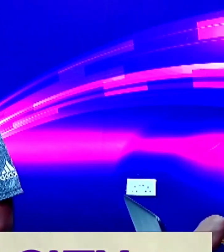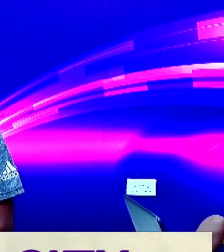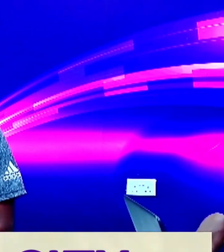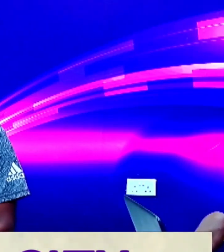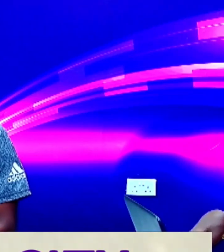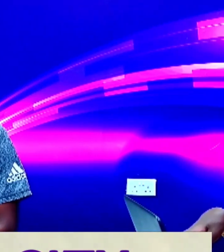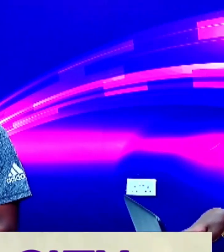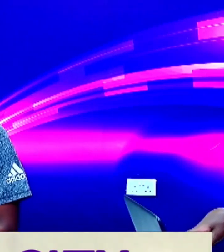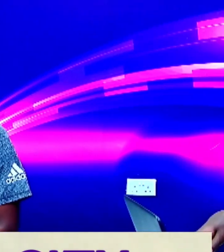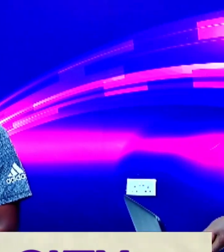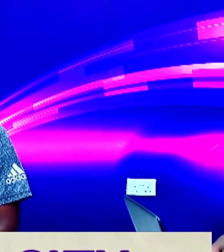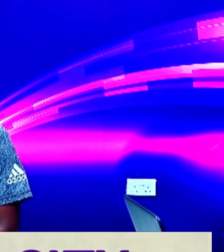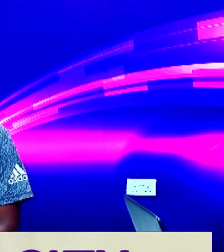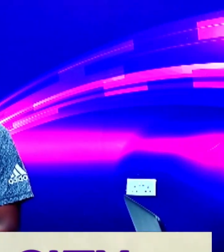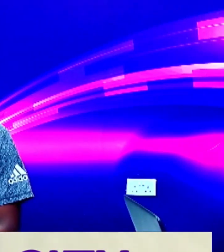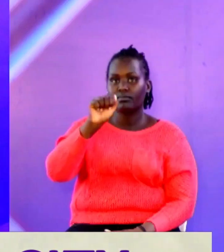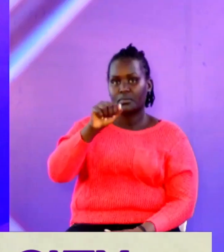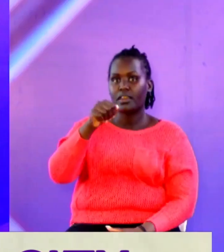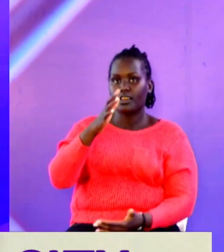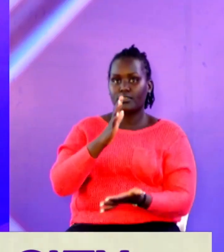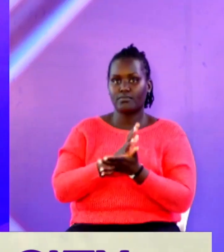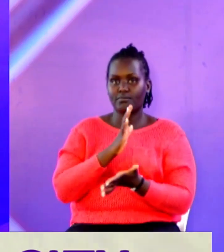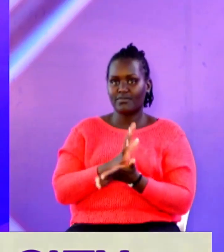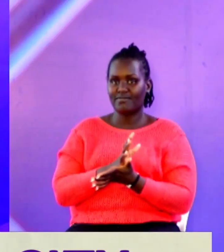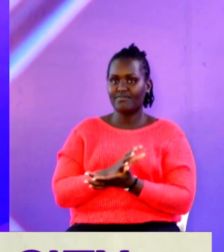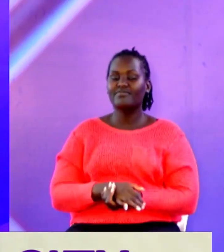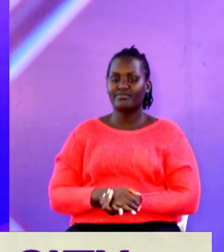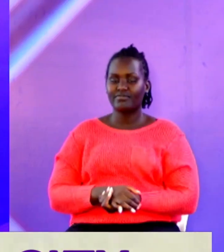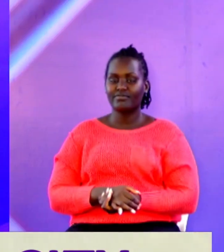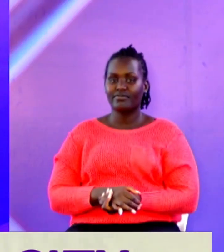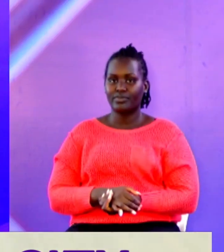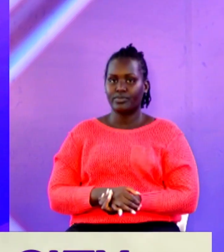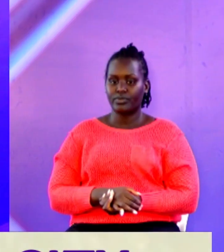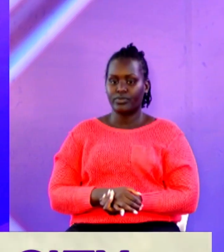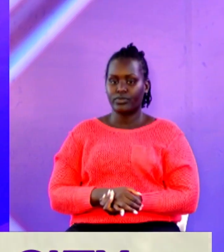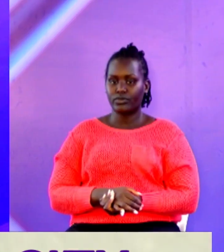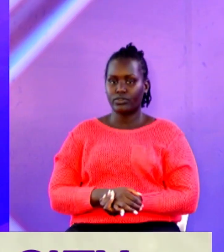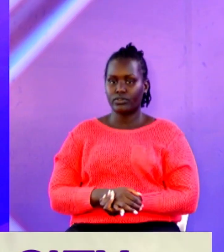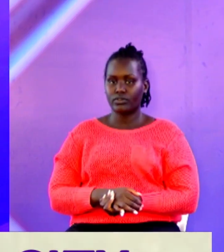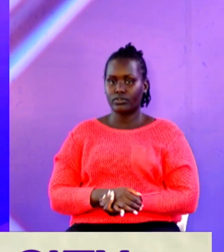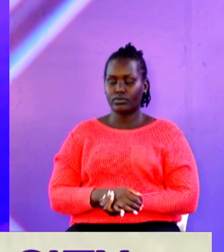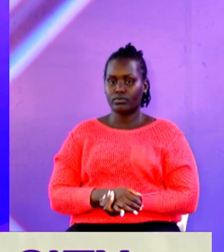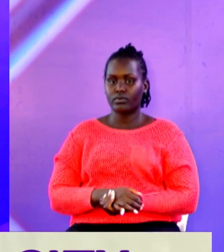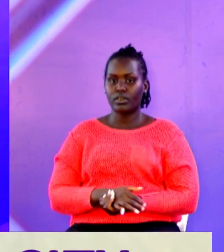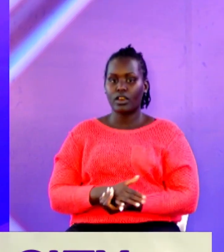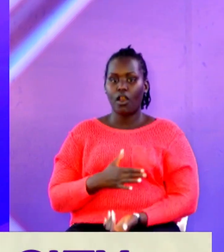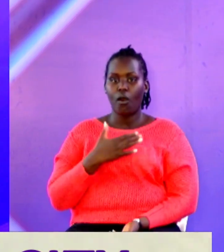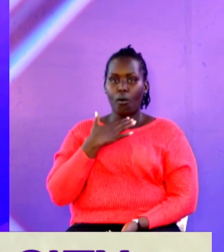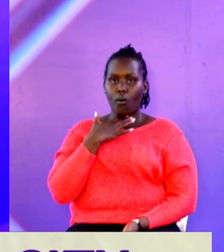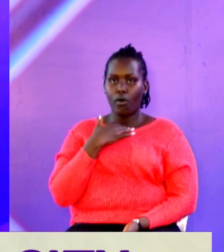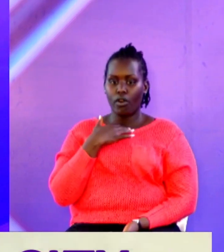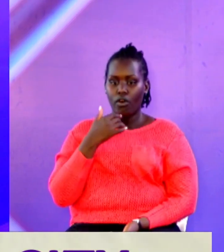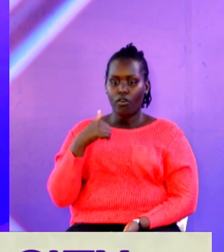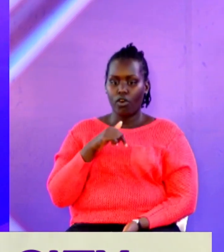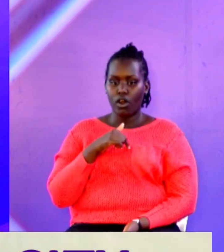as you said. Yeah, that is true. I will wish to for us